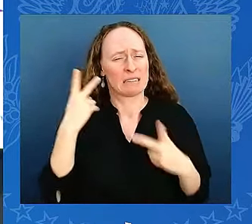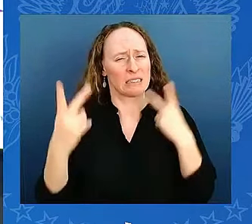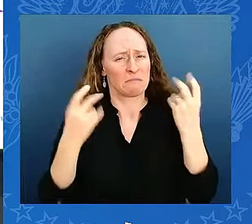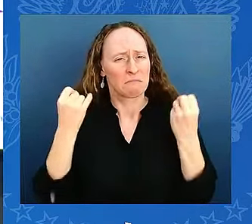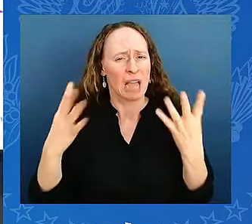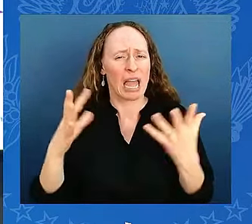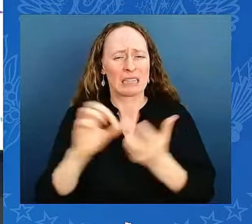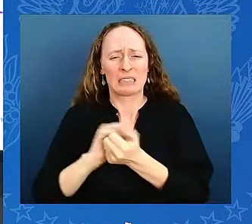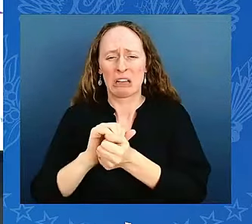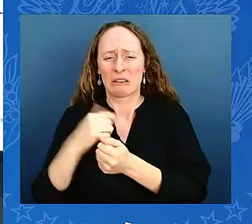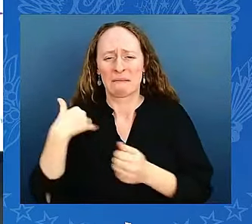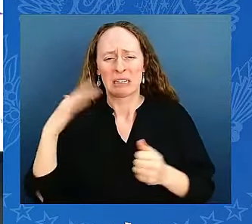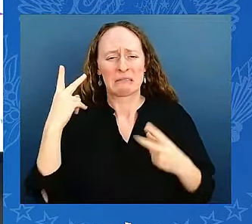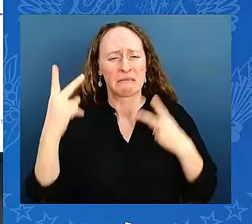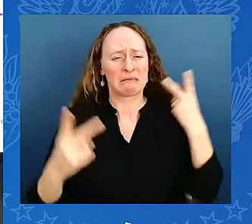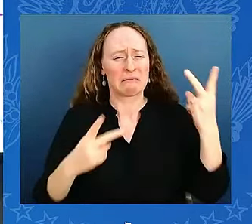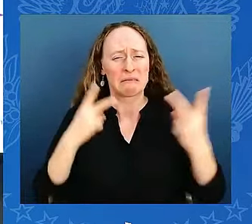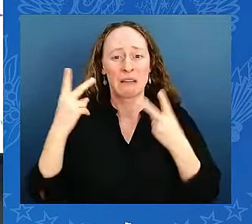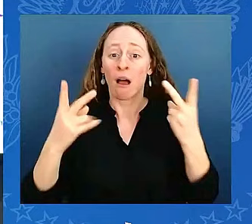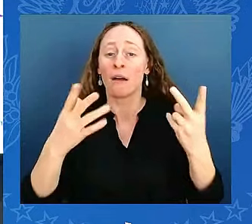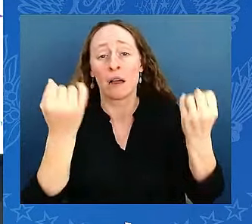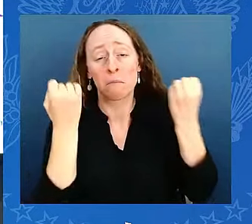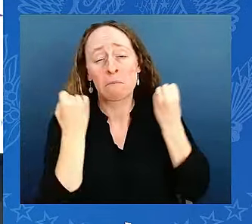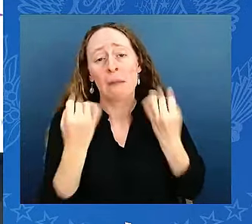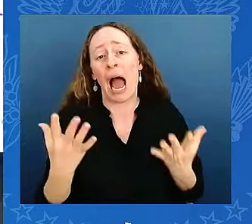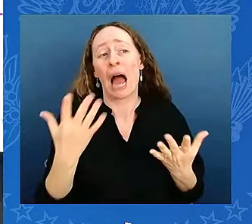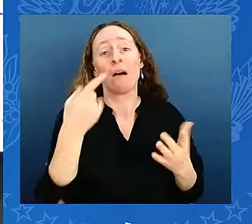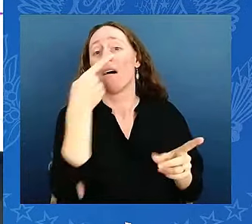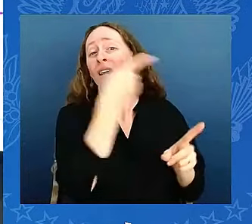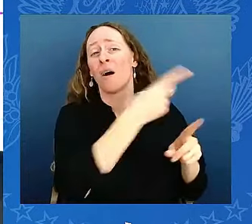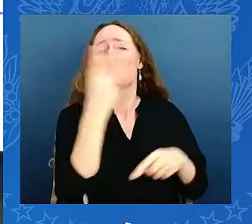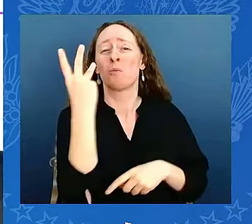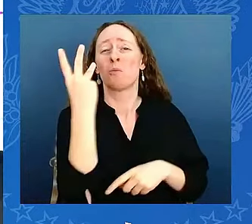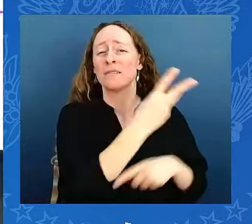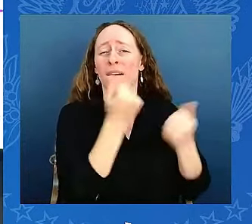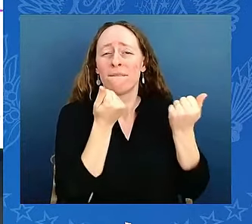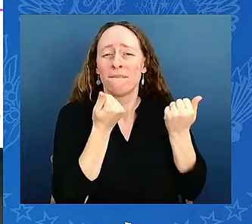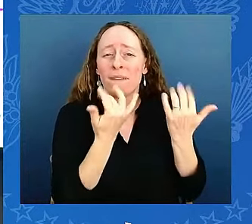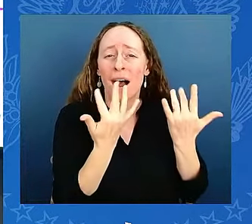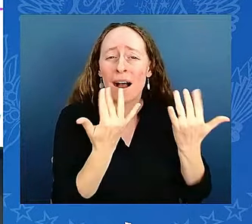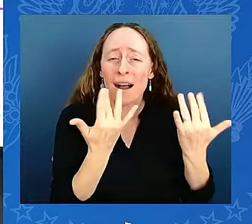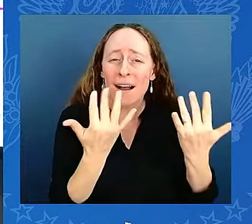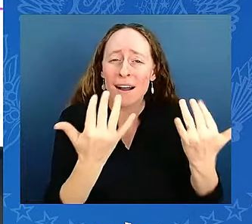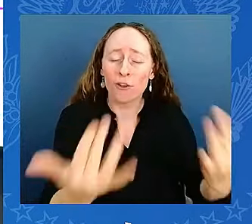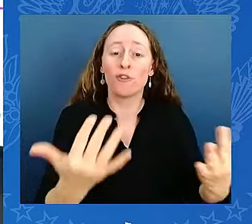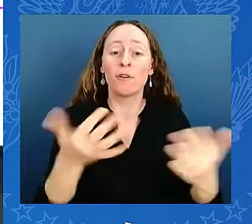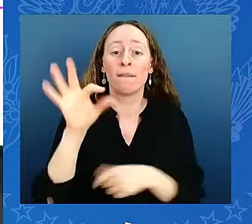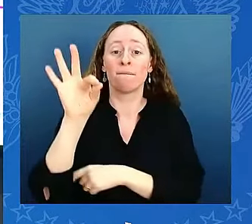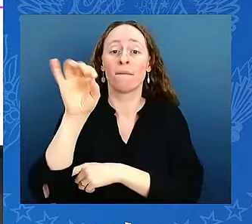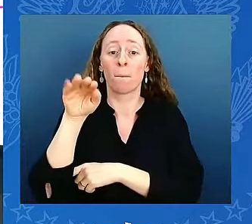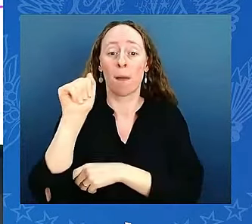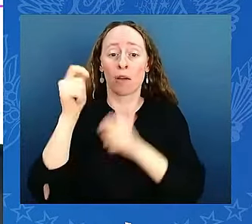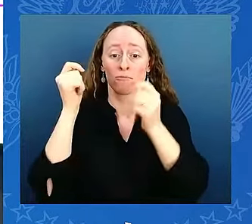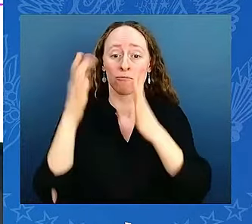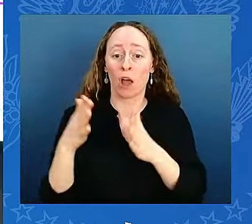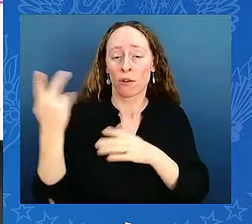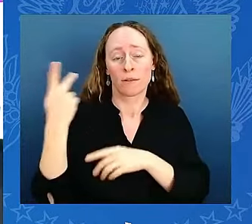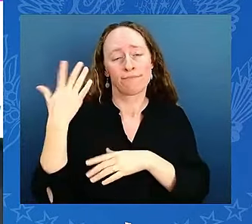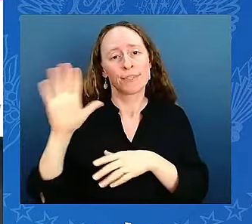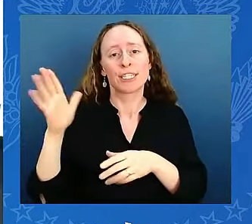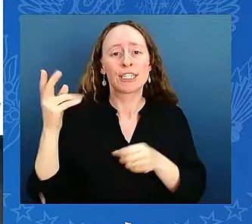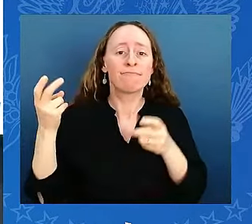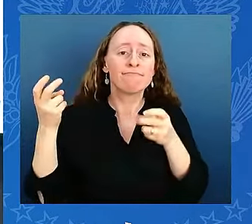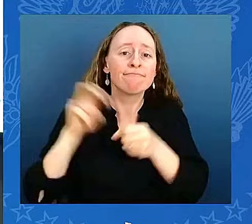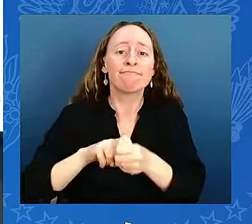the FEMA director and I have flown over more forest that's been taken down to the ground because of fires